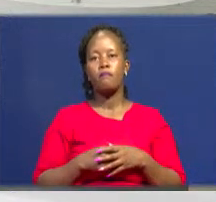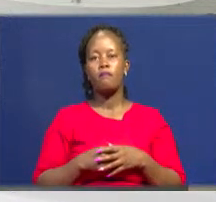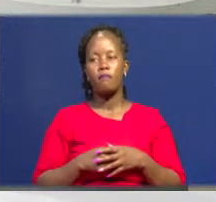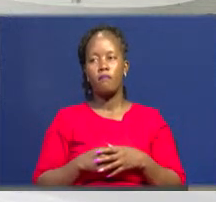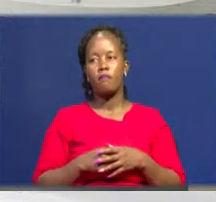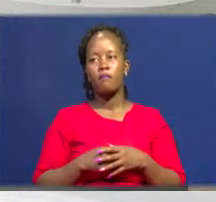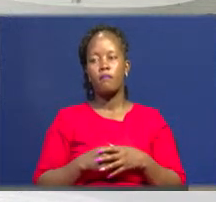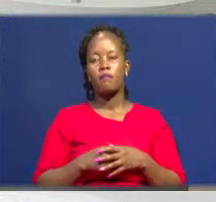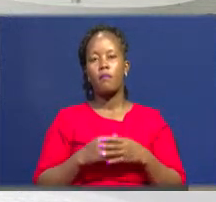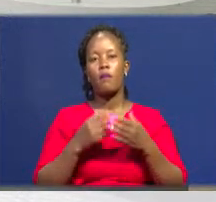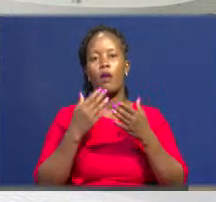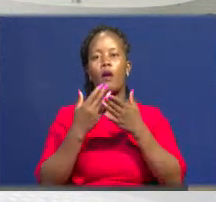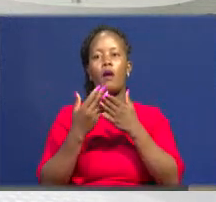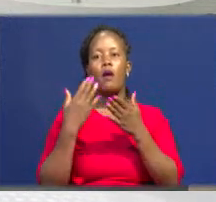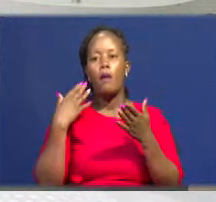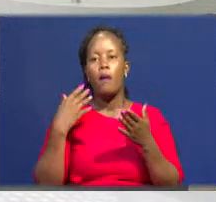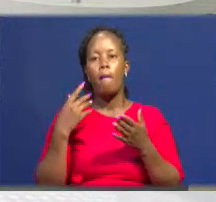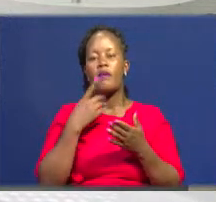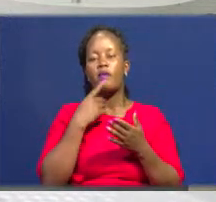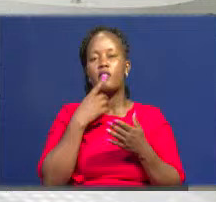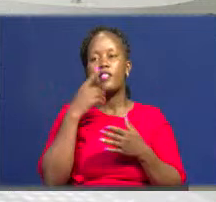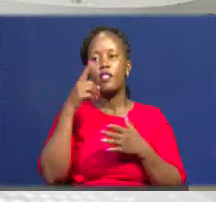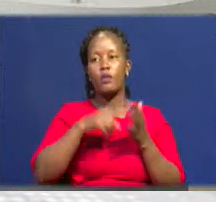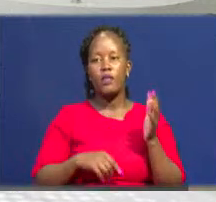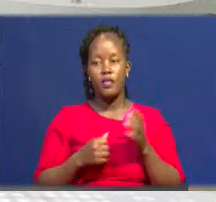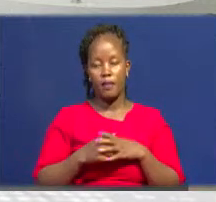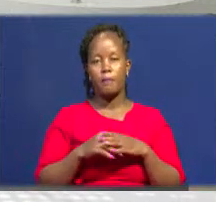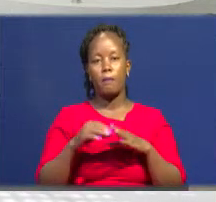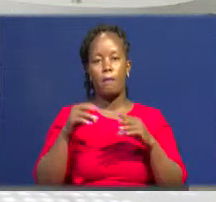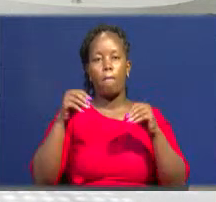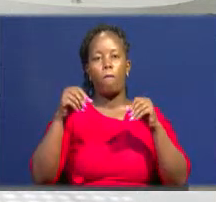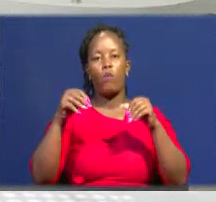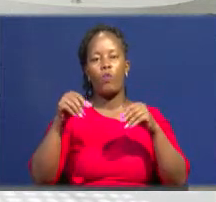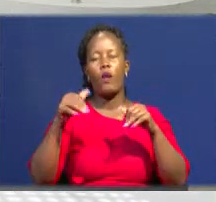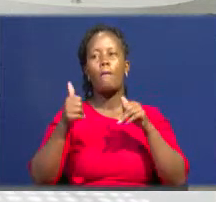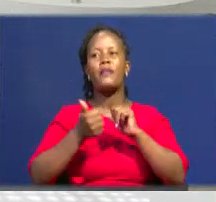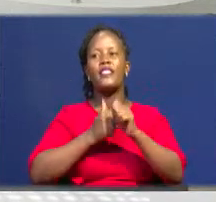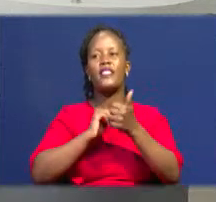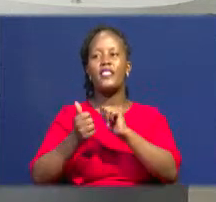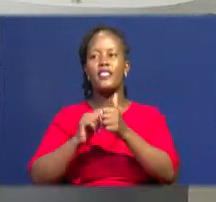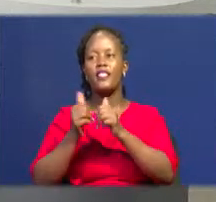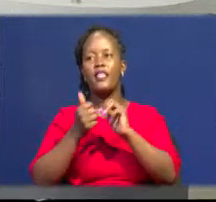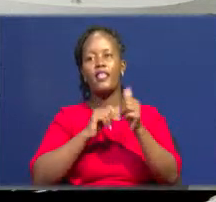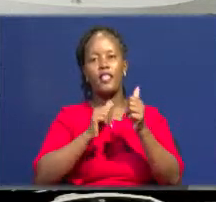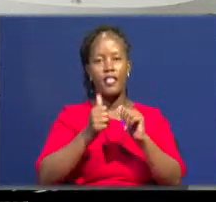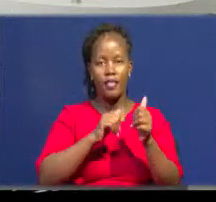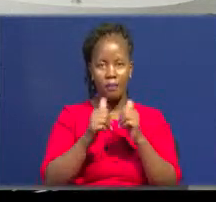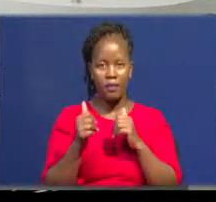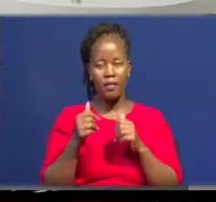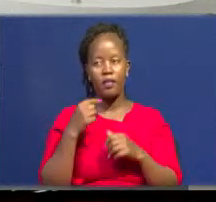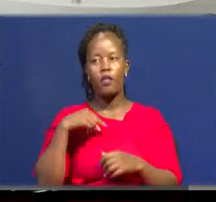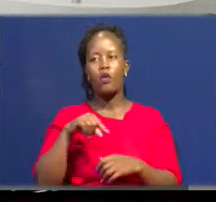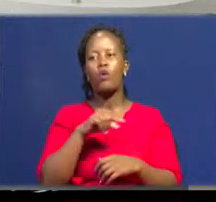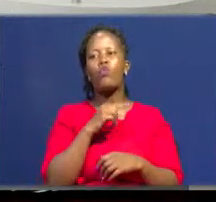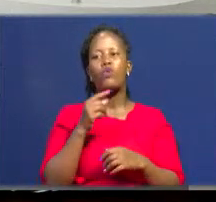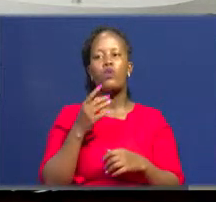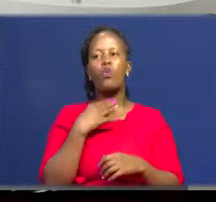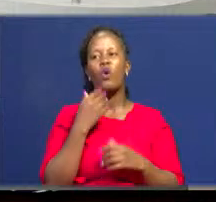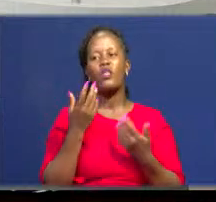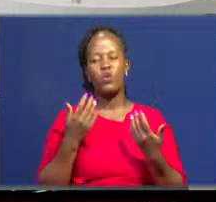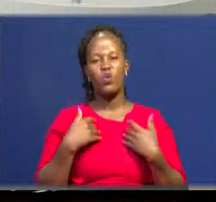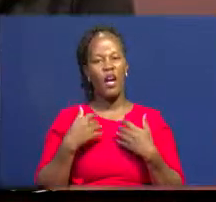going back to what I was saying before, beach games, we are just looking at, it's a